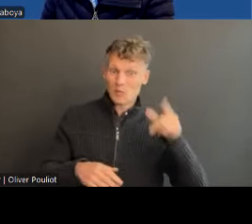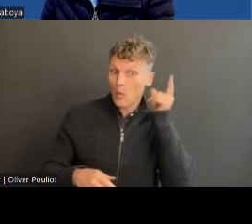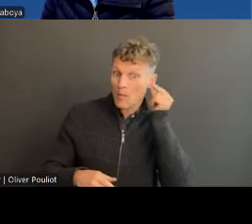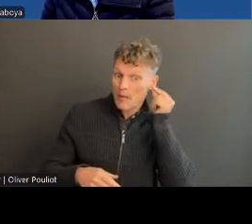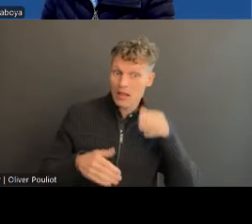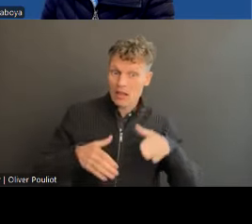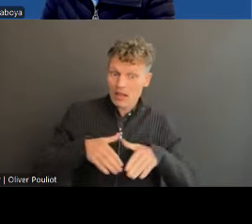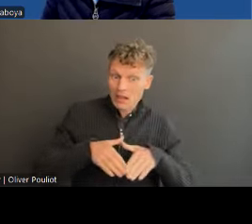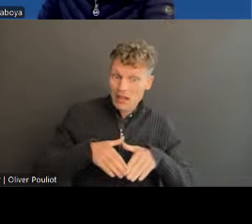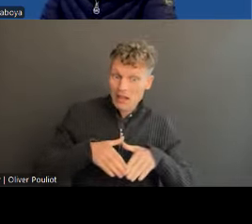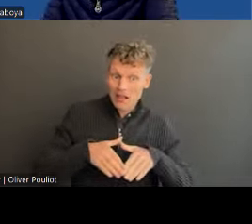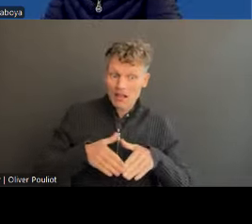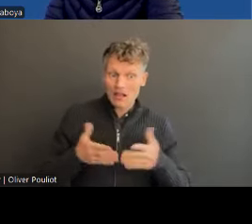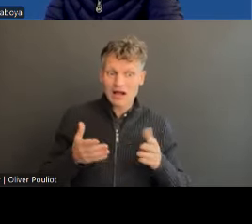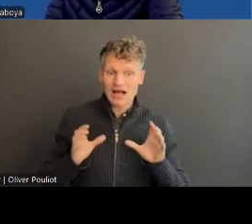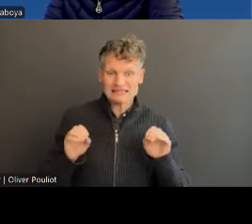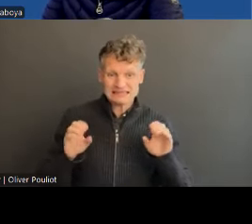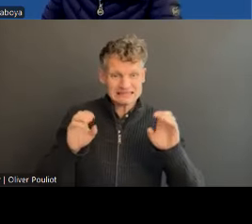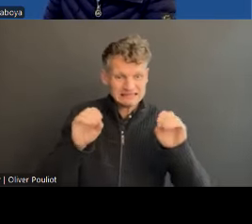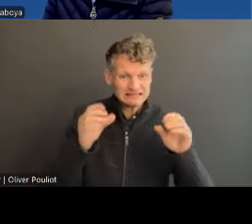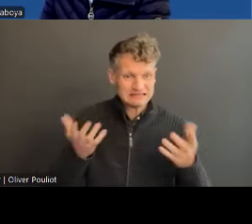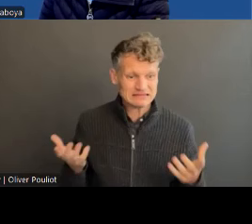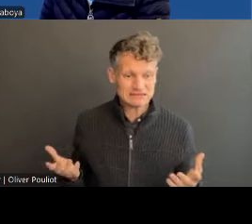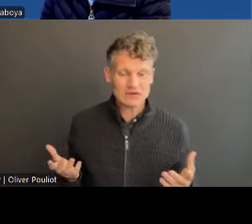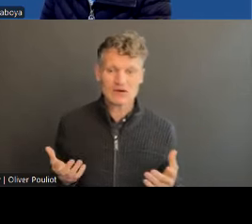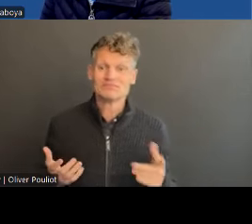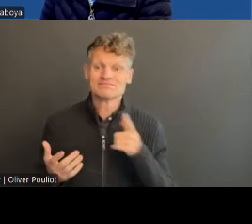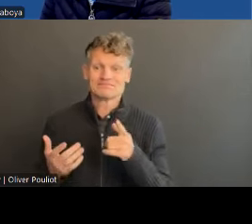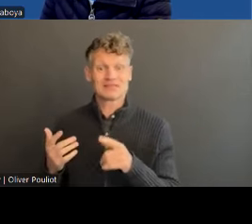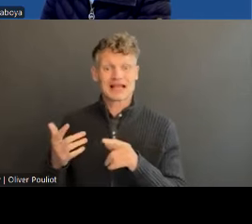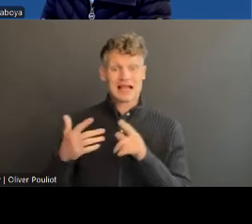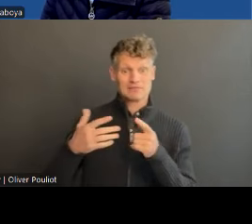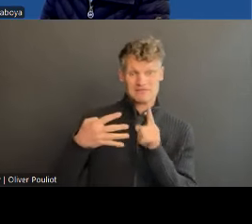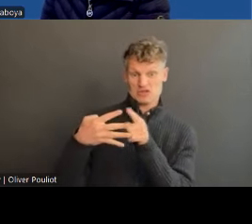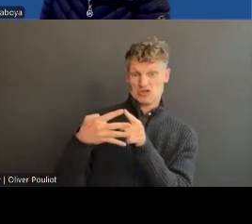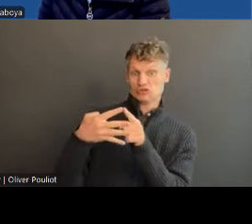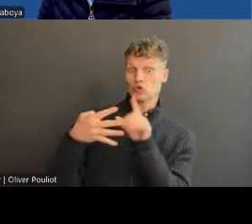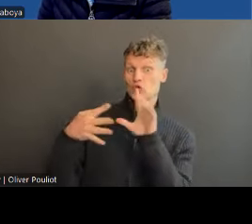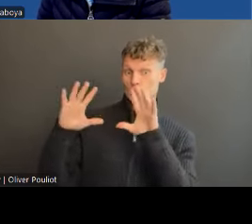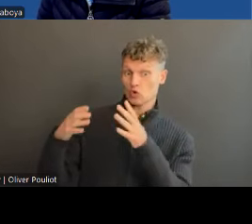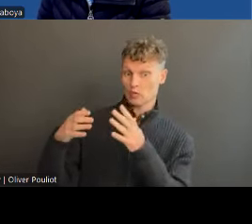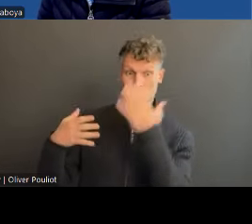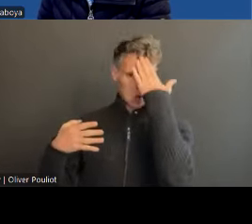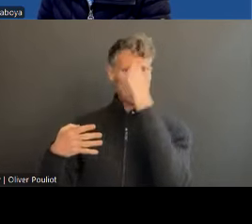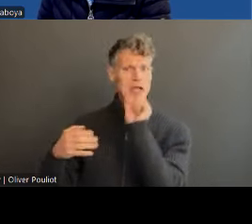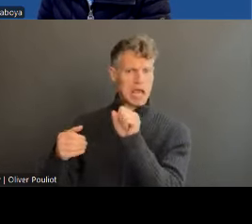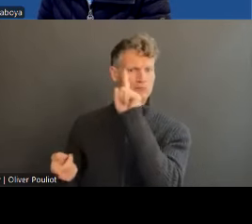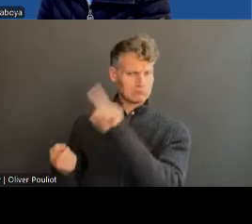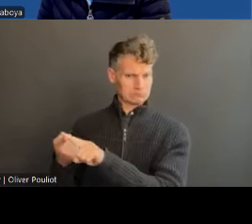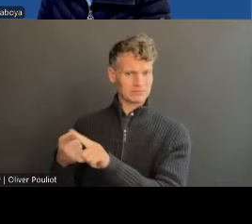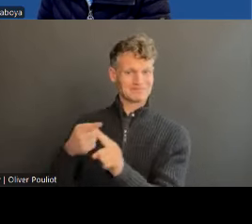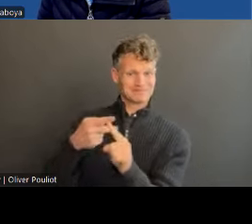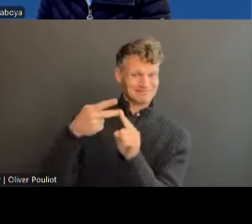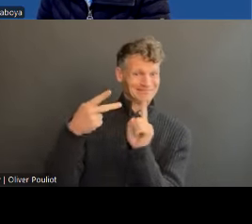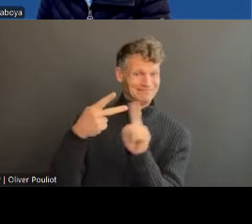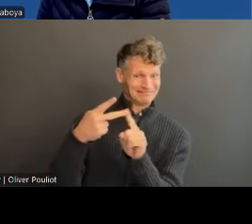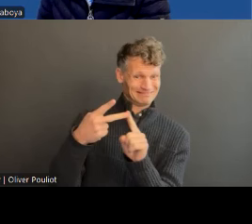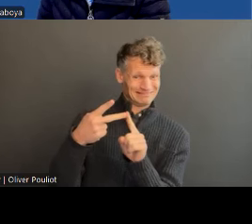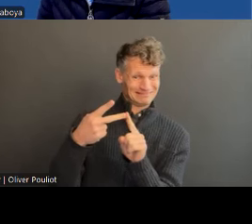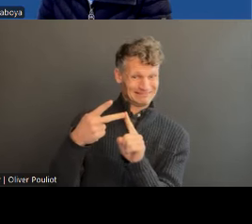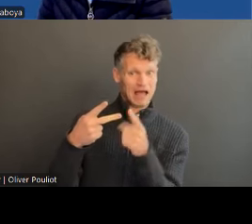achieve the elimination targets. In the case of the second group, we have 2 environmental risks: